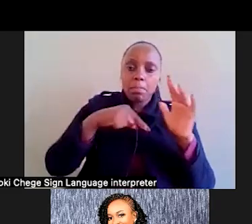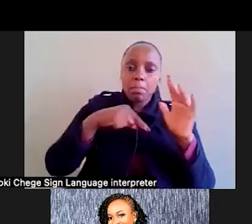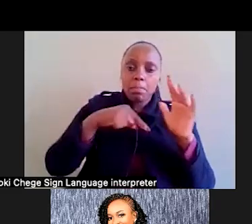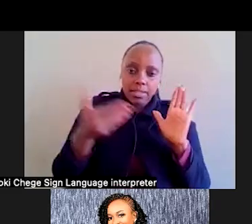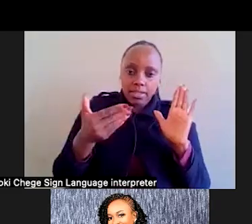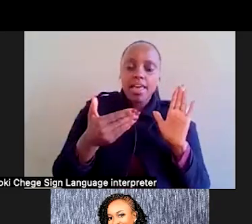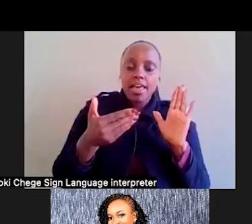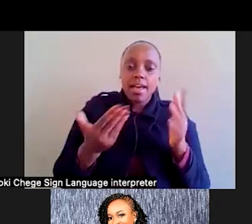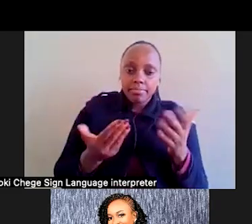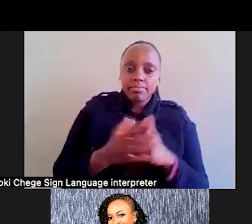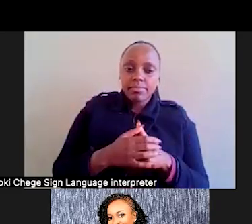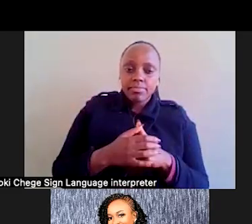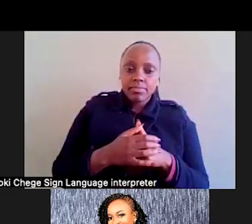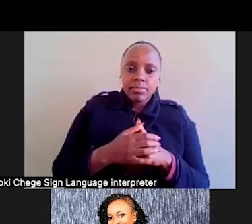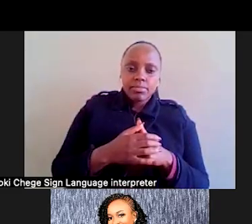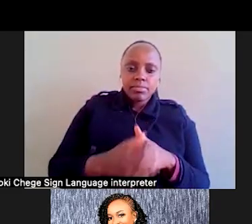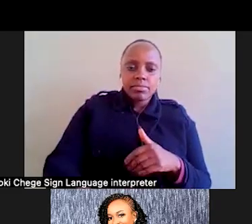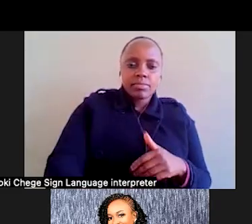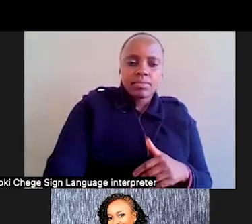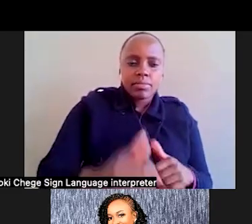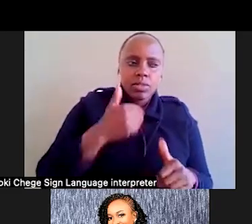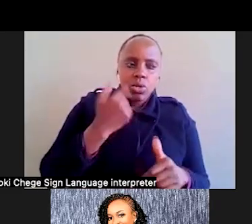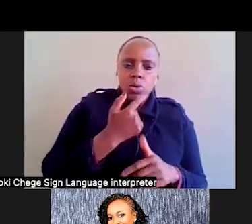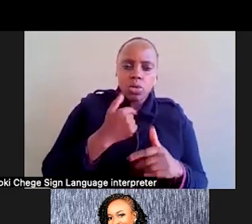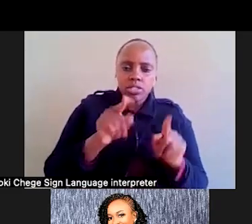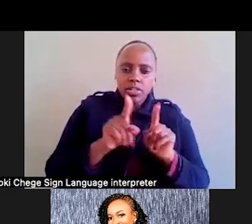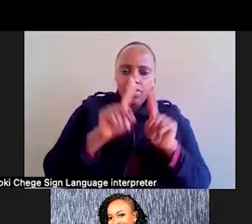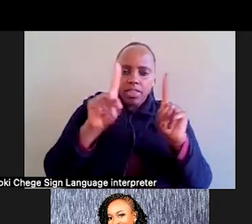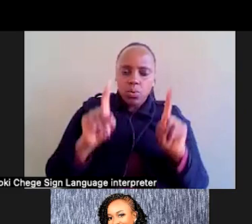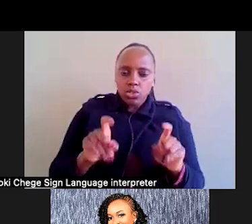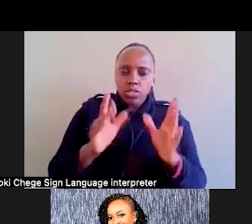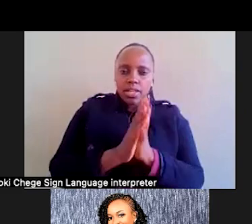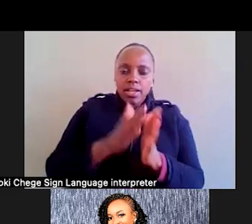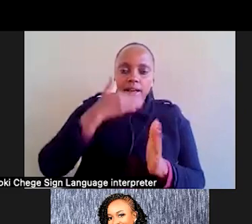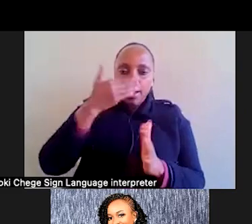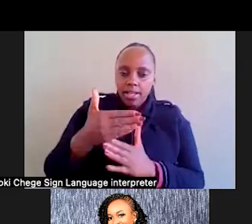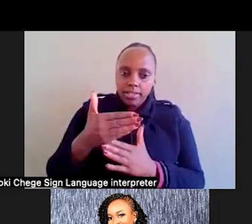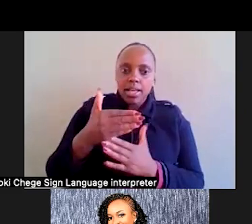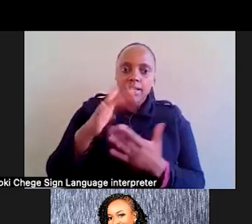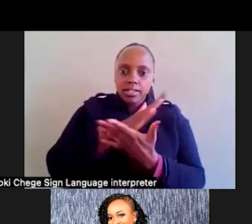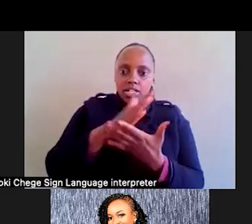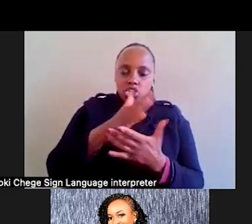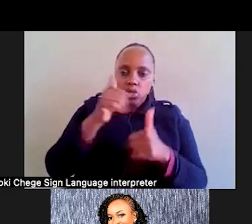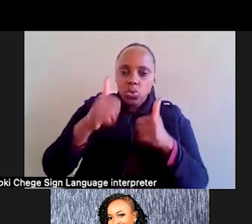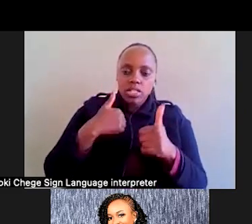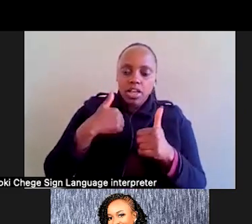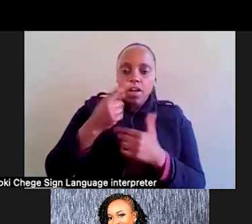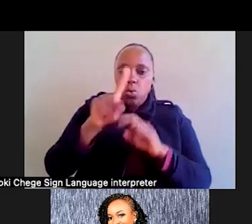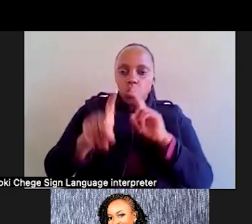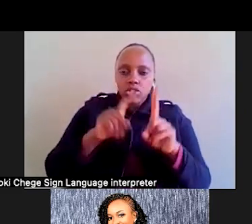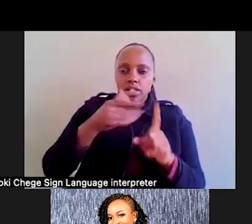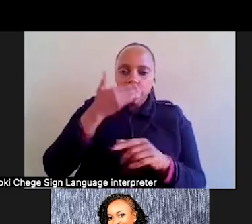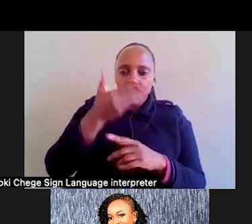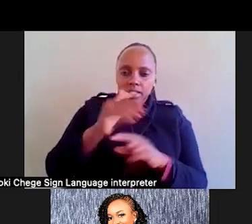to look at the ones in the Q&A section. There's Q&A question. There's good afternoon,